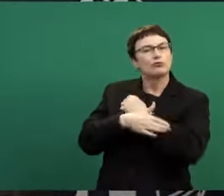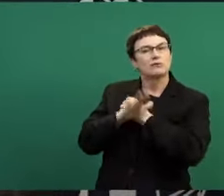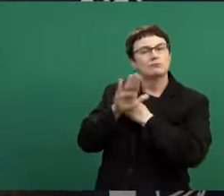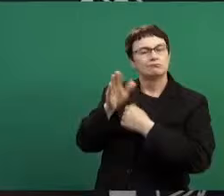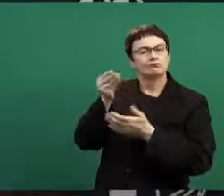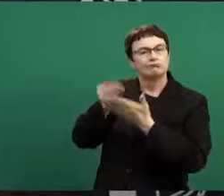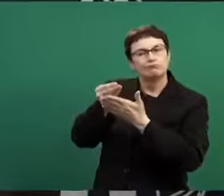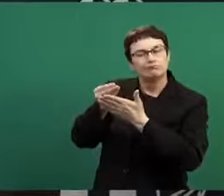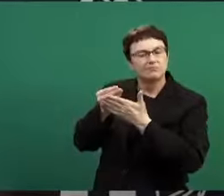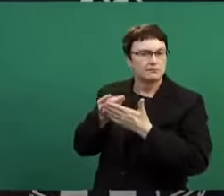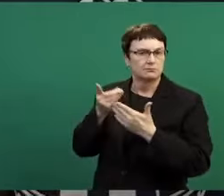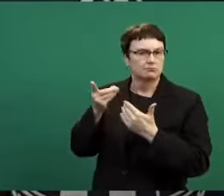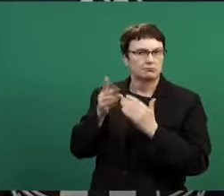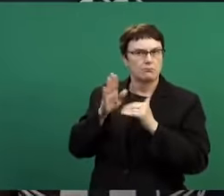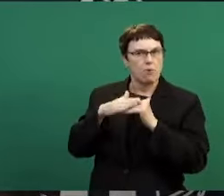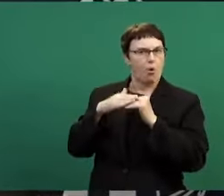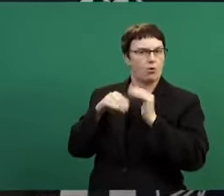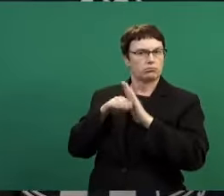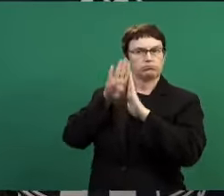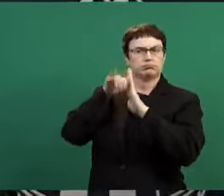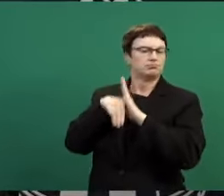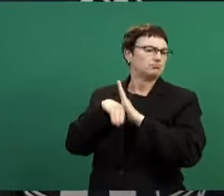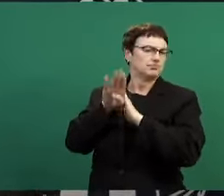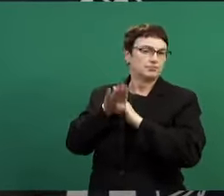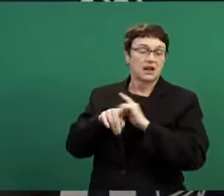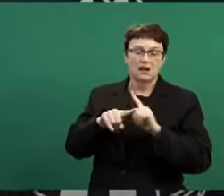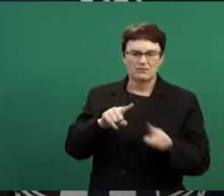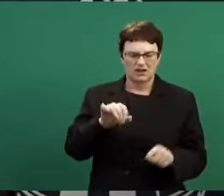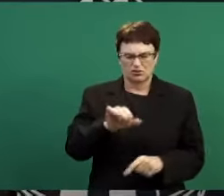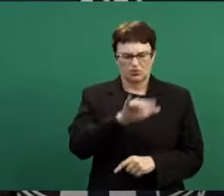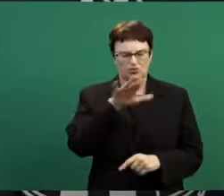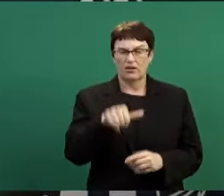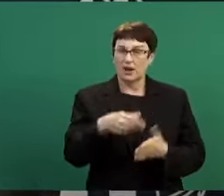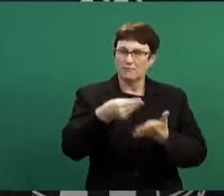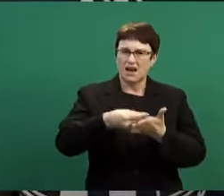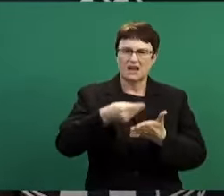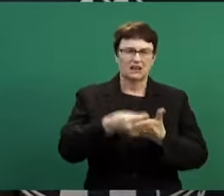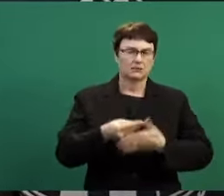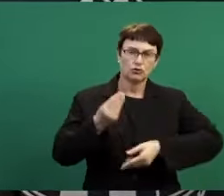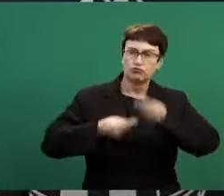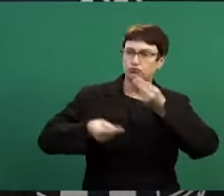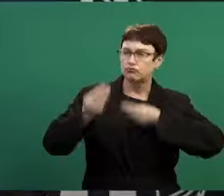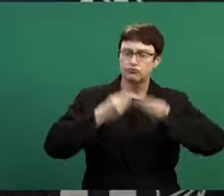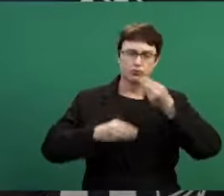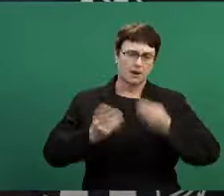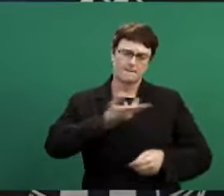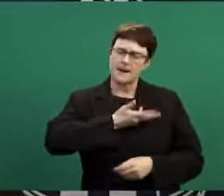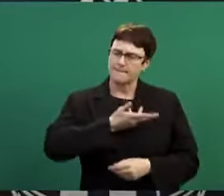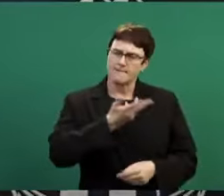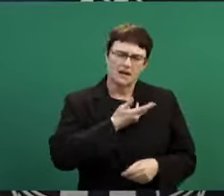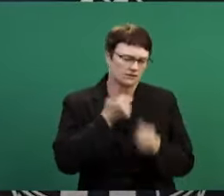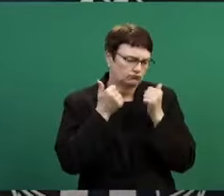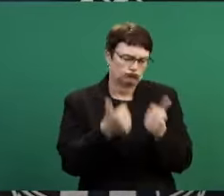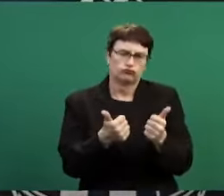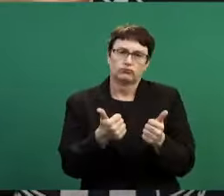capital market. But the rand, by far, is a proxy turnover. It's highly traded relative to the size of the economy.